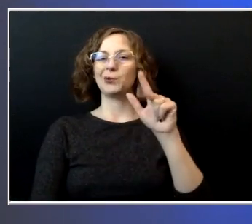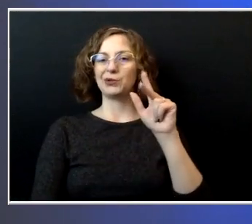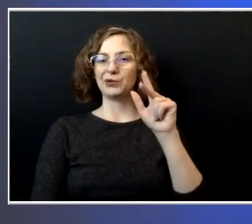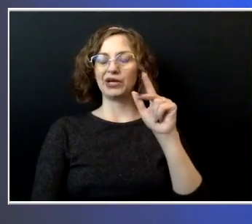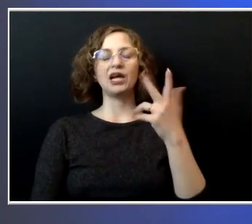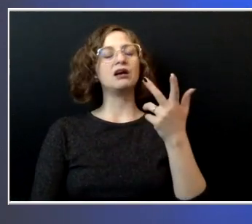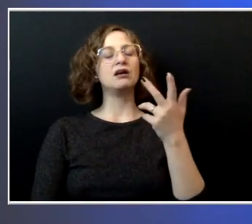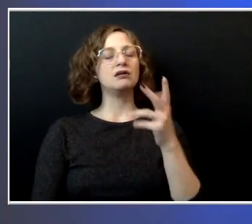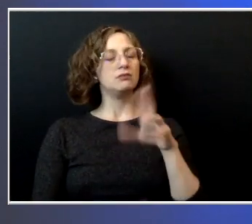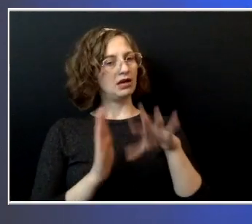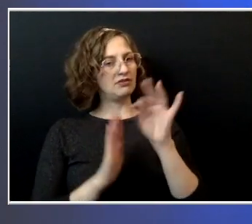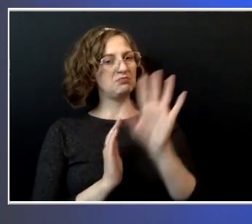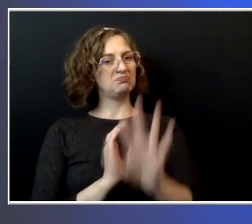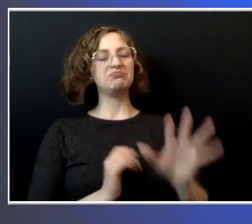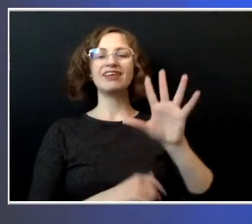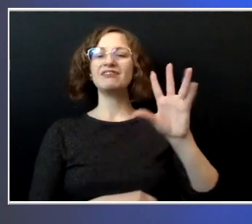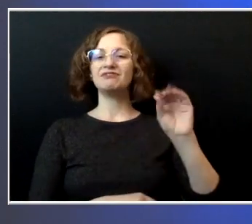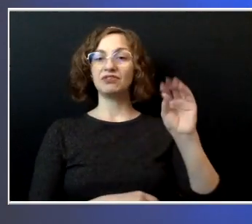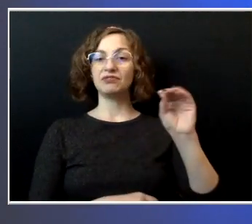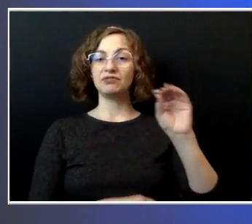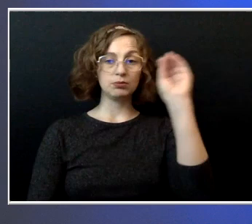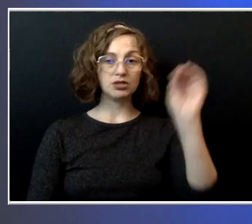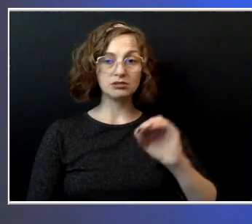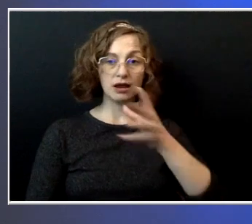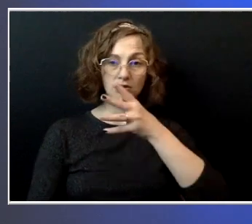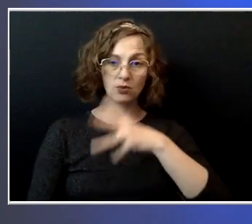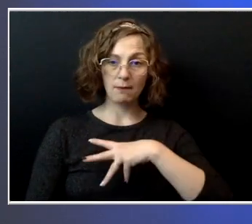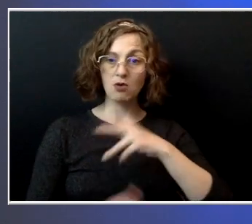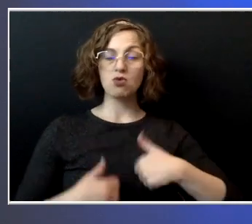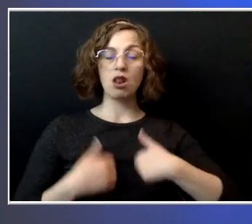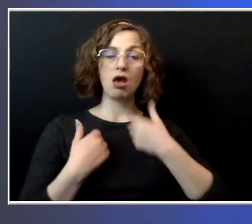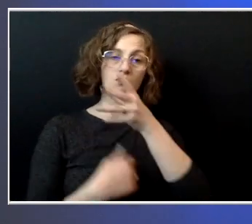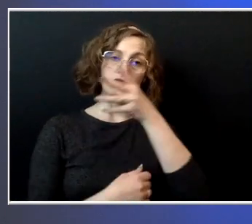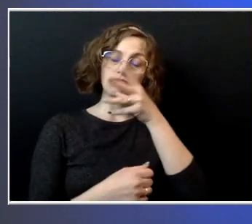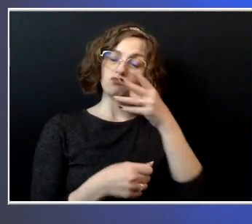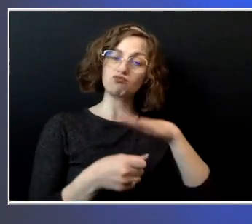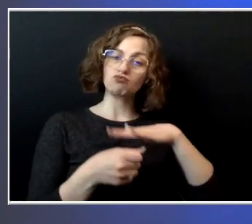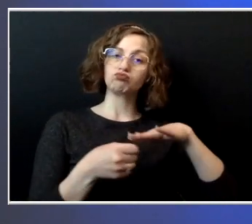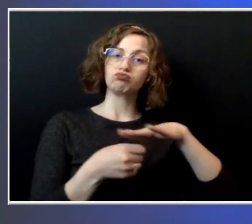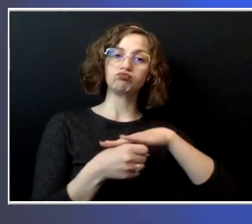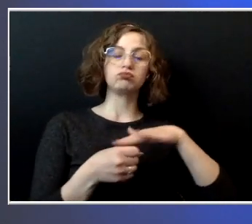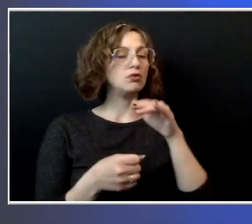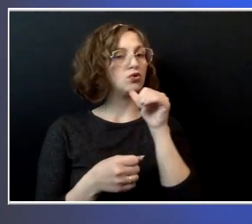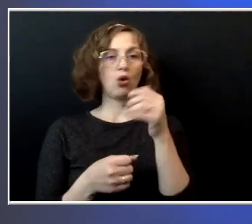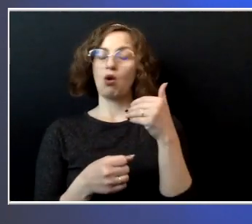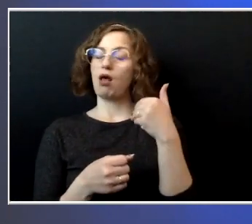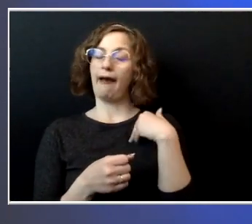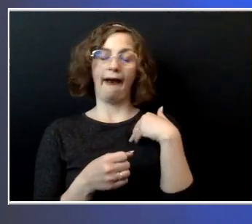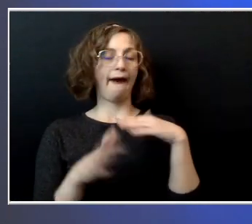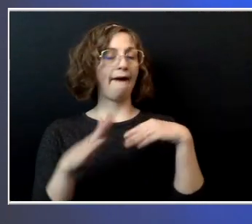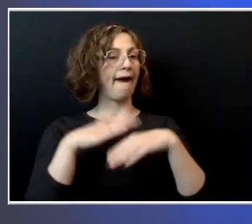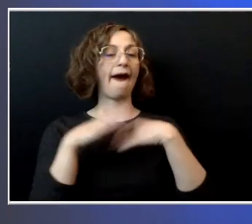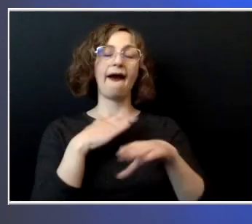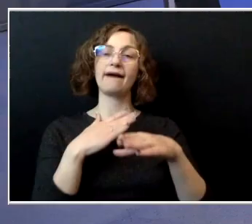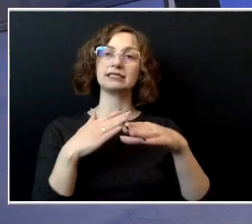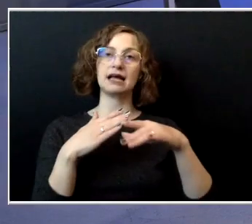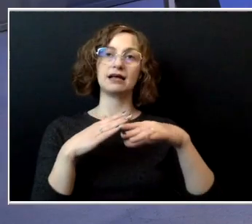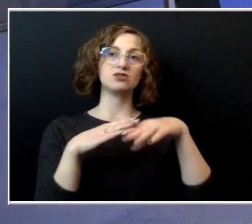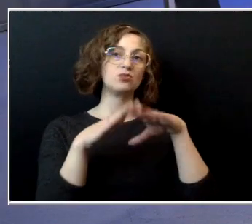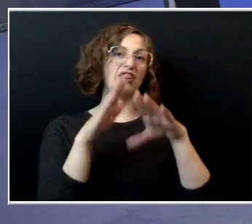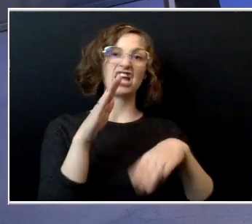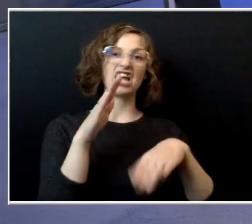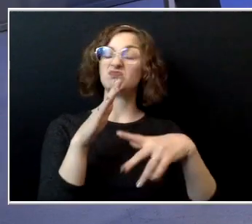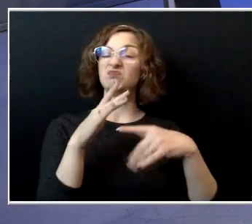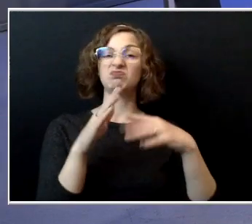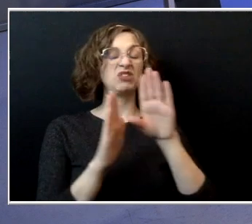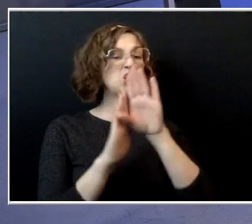in rural don't have immediate access within 30 minutes or 30 miles of OB or maternity care. So Dr. Winnicke,